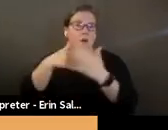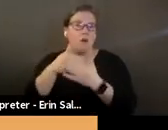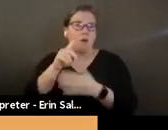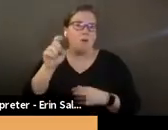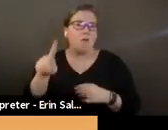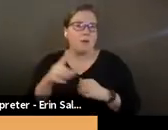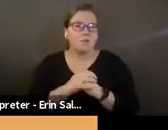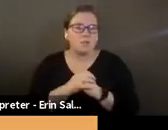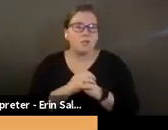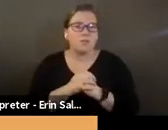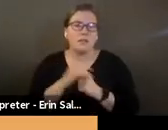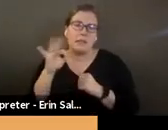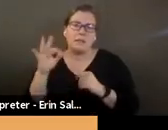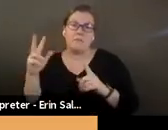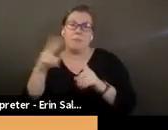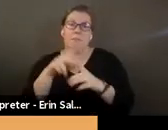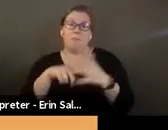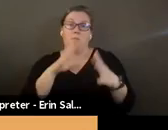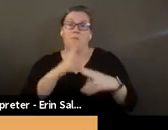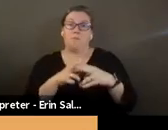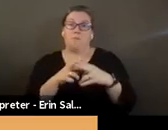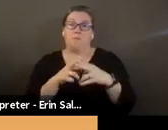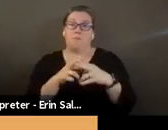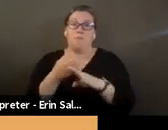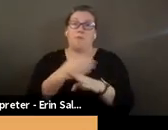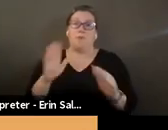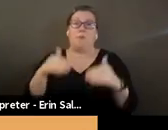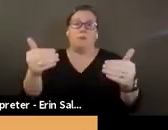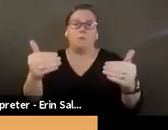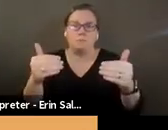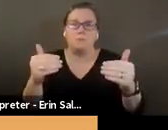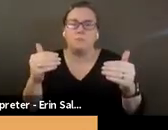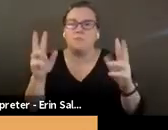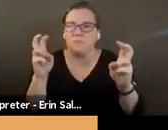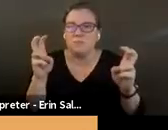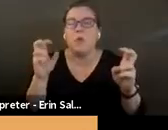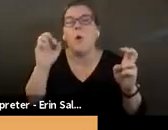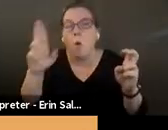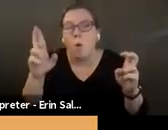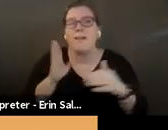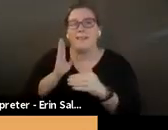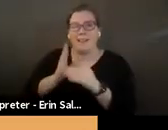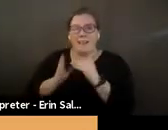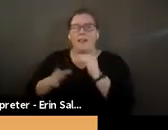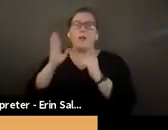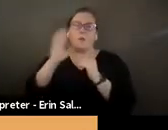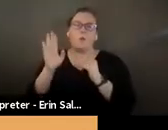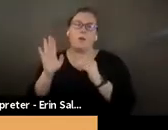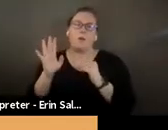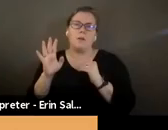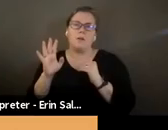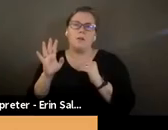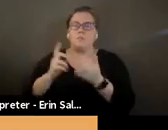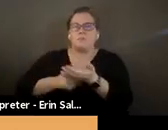time, if they're relevant to what we're talking about before we move on to the next topic, or if not, at the very end of the